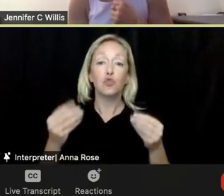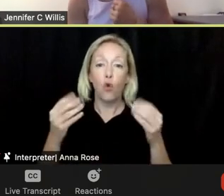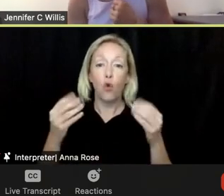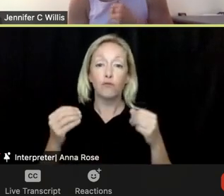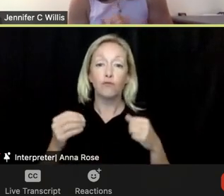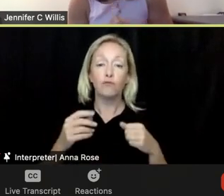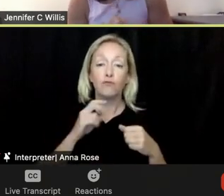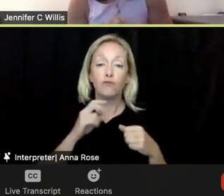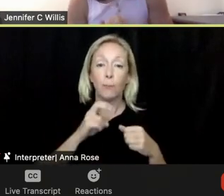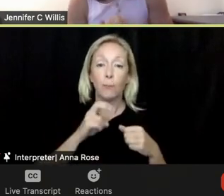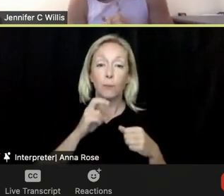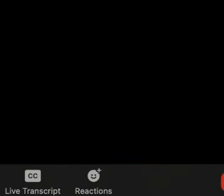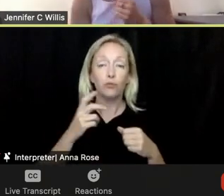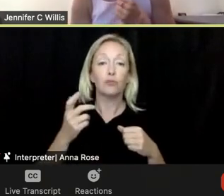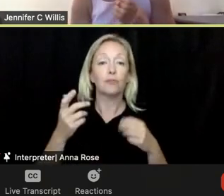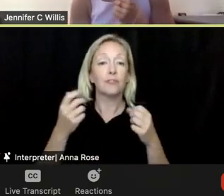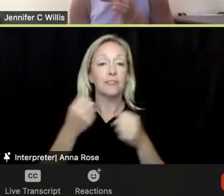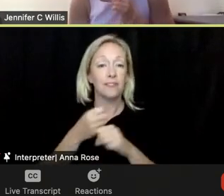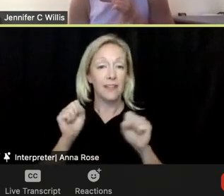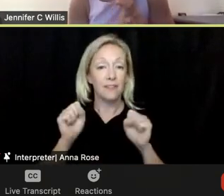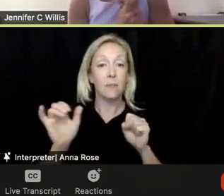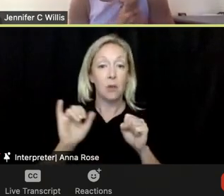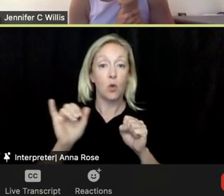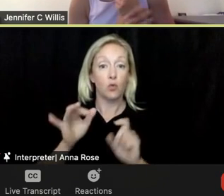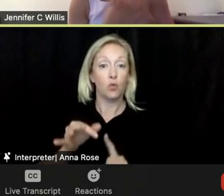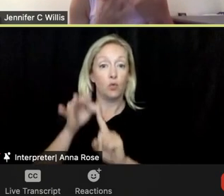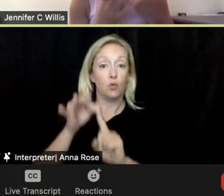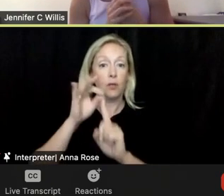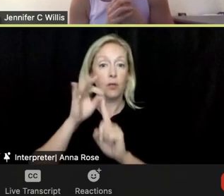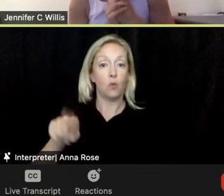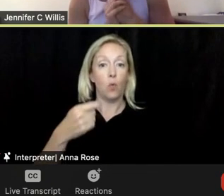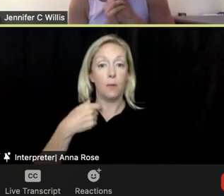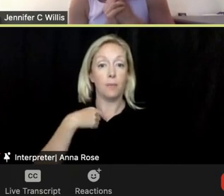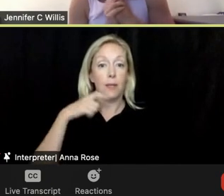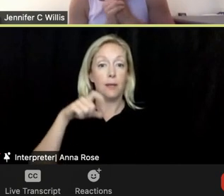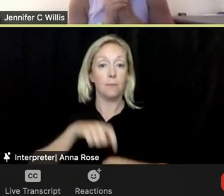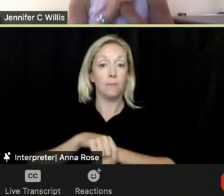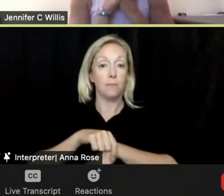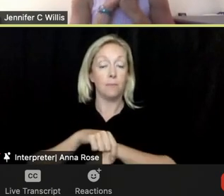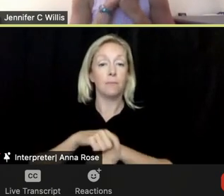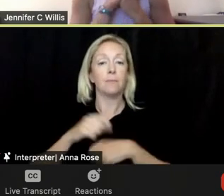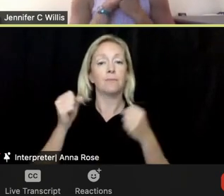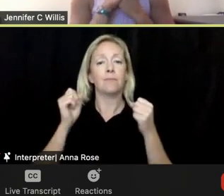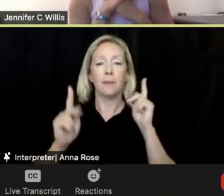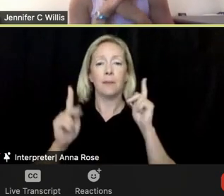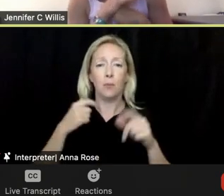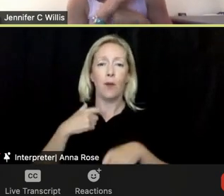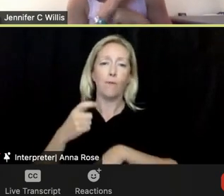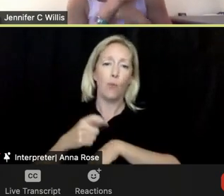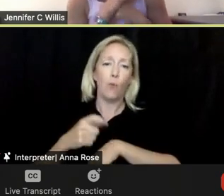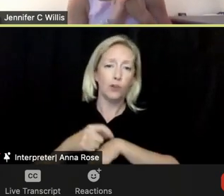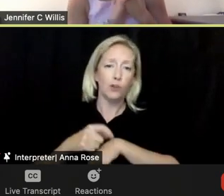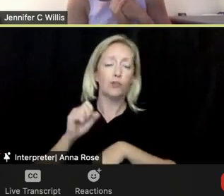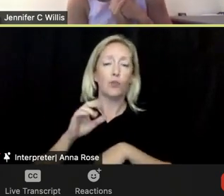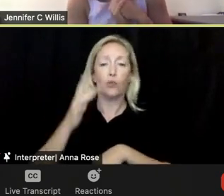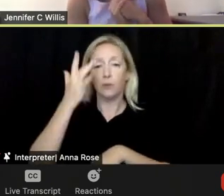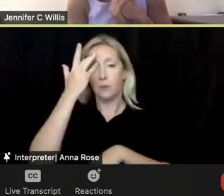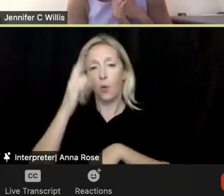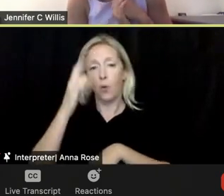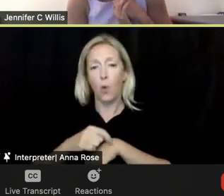very tactily unique, because many of us wear a watch, many of us wear a smartwatch, but